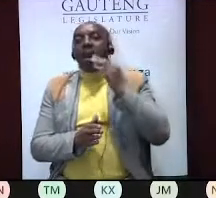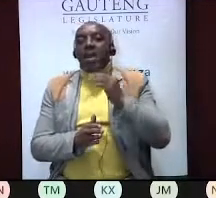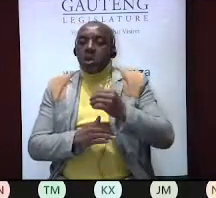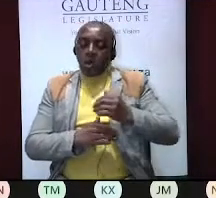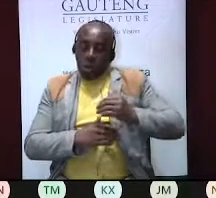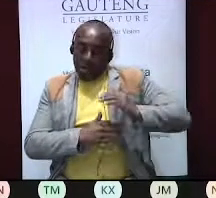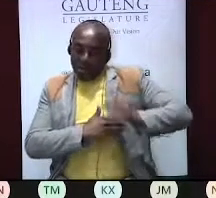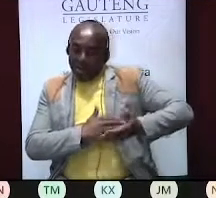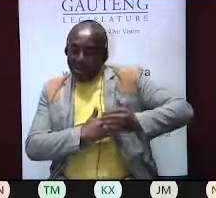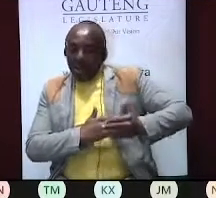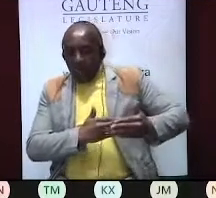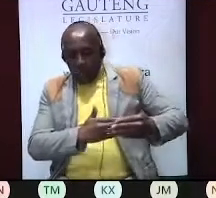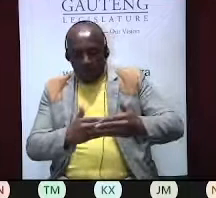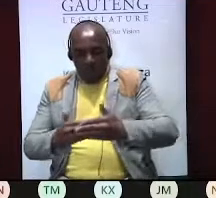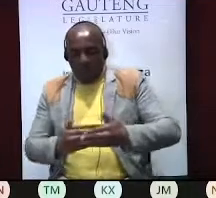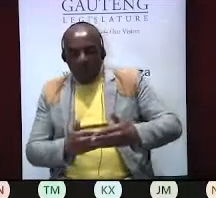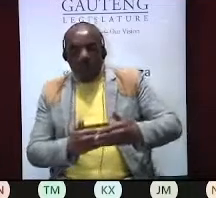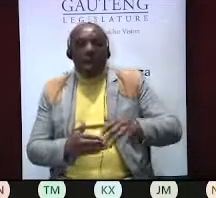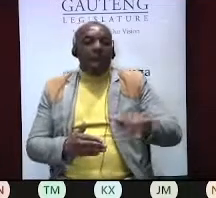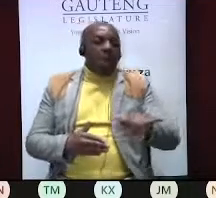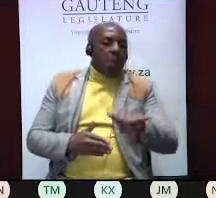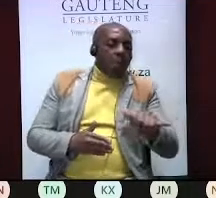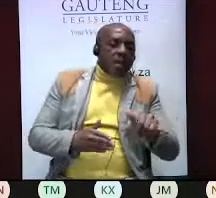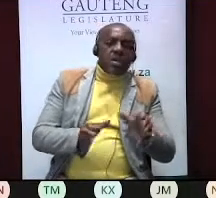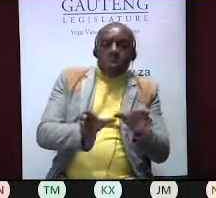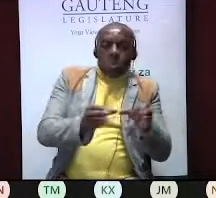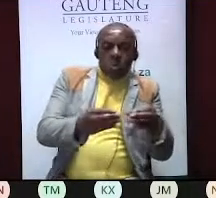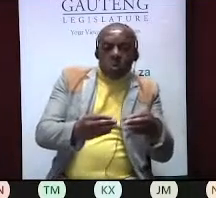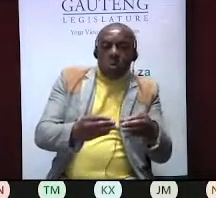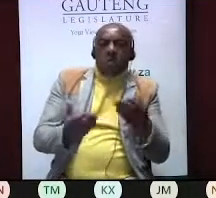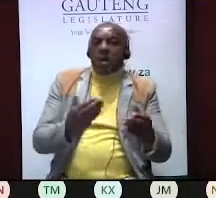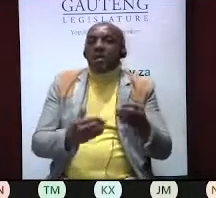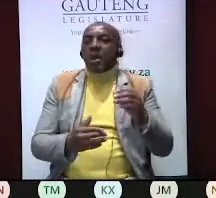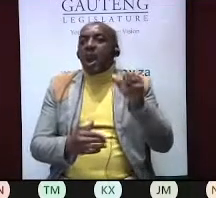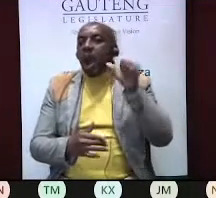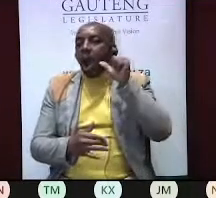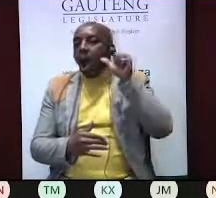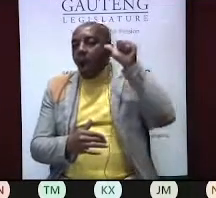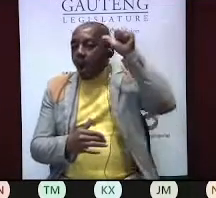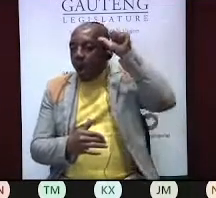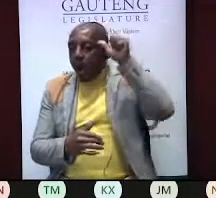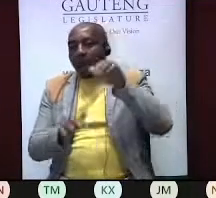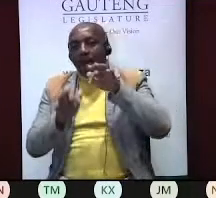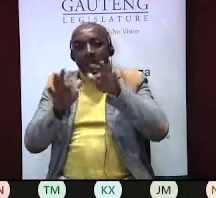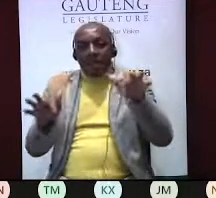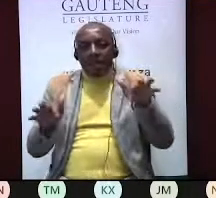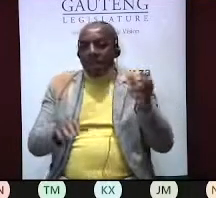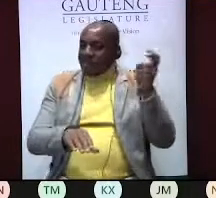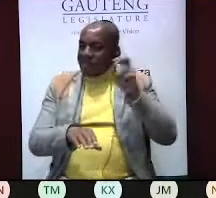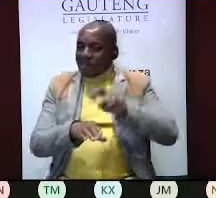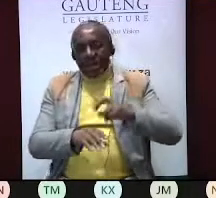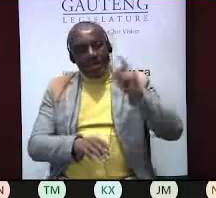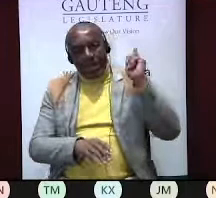of whatever grouping, in particular children and older persons, you need to be